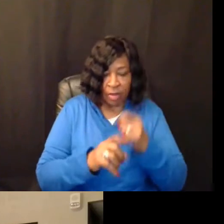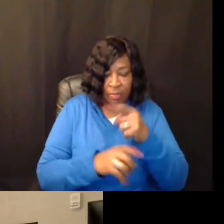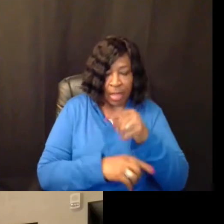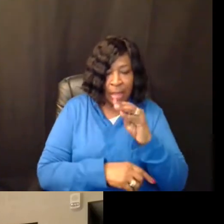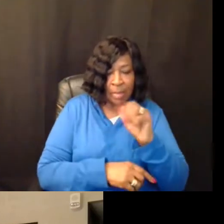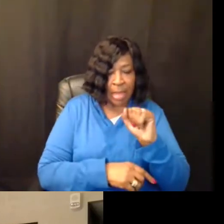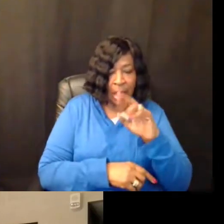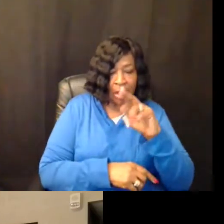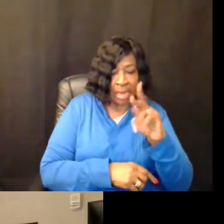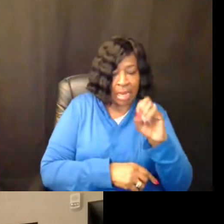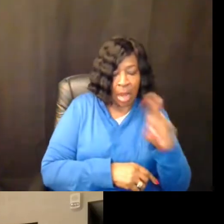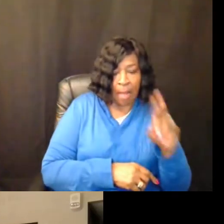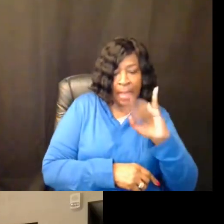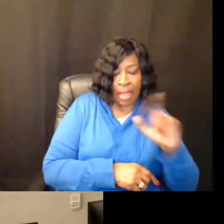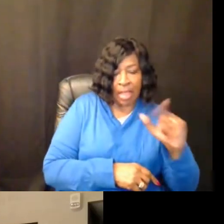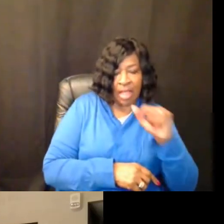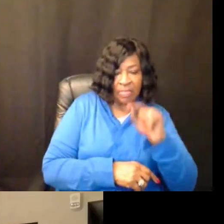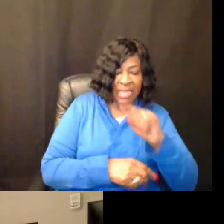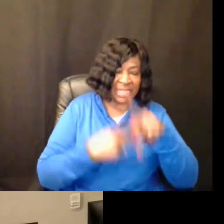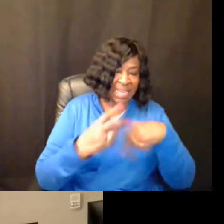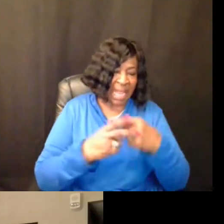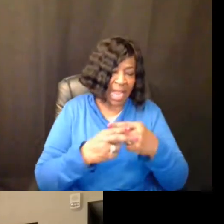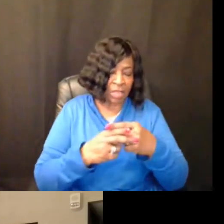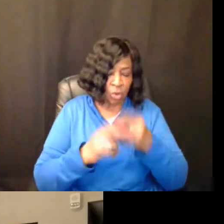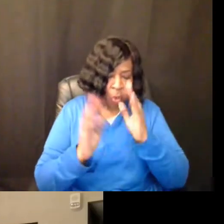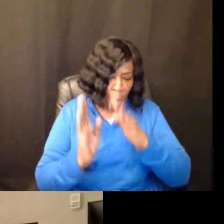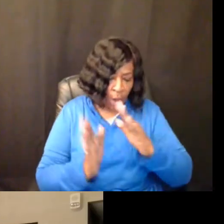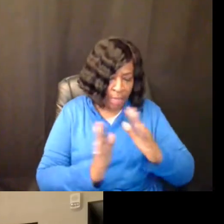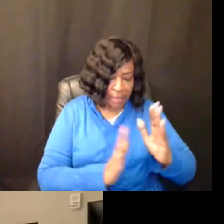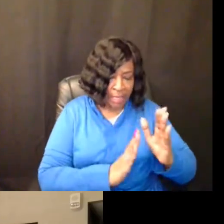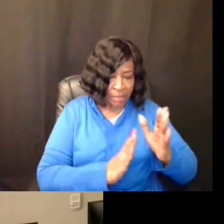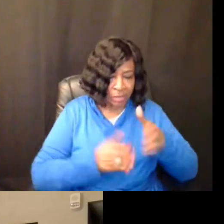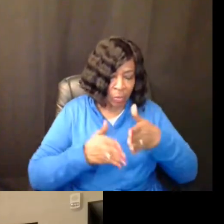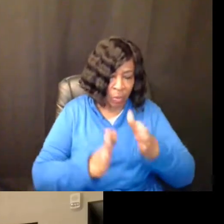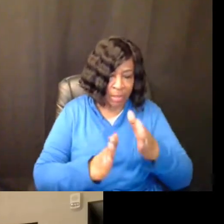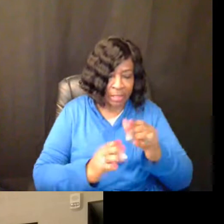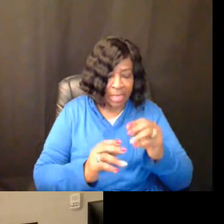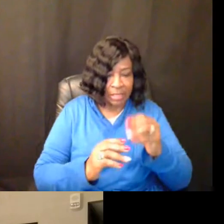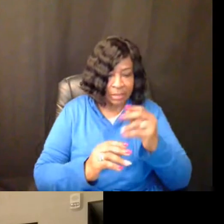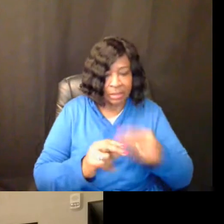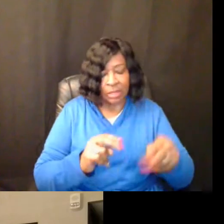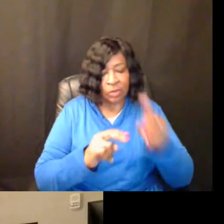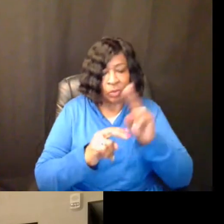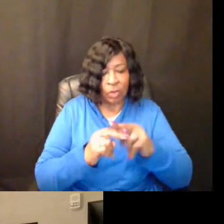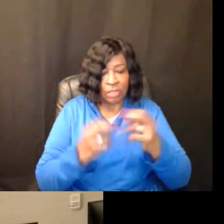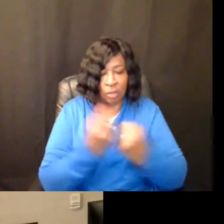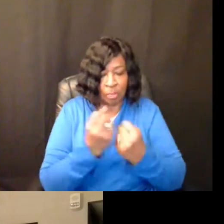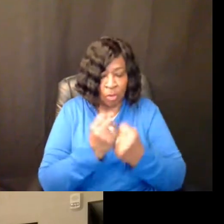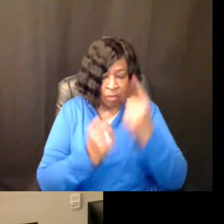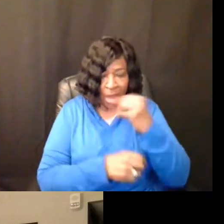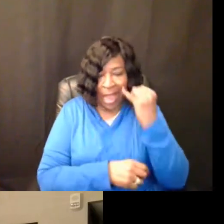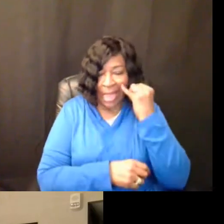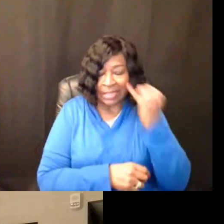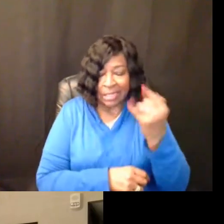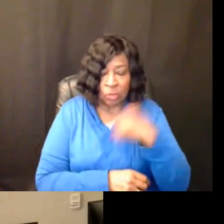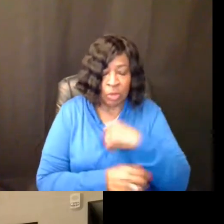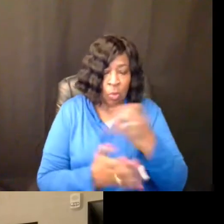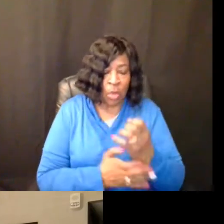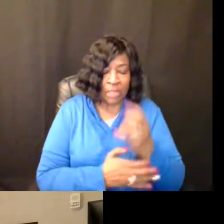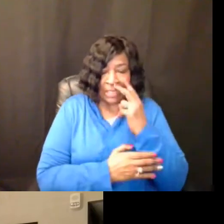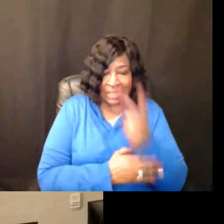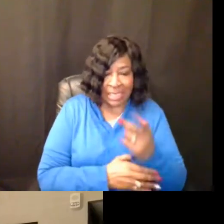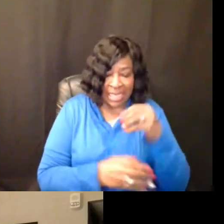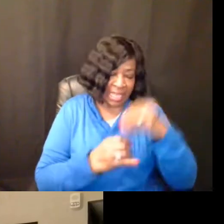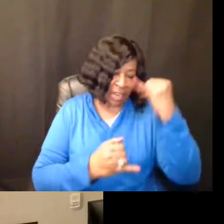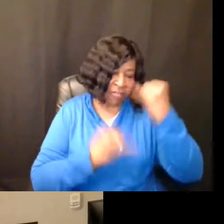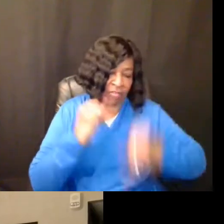So marker bills are these kind of organizing vehicles to build support for ideas that we want to see in a final